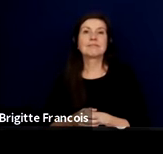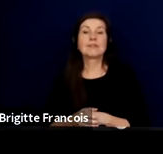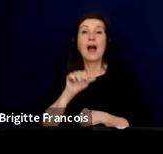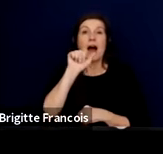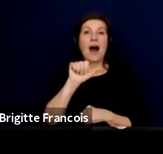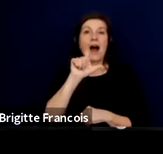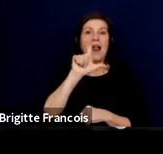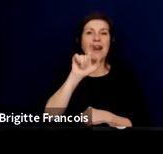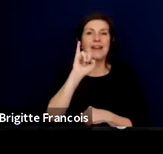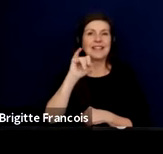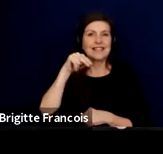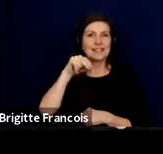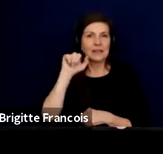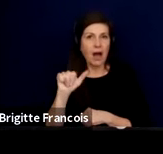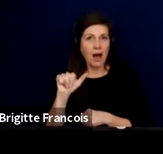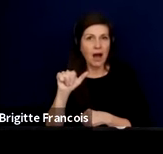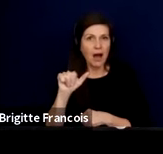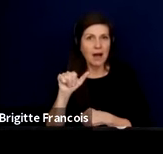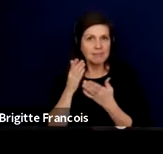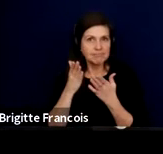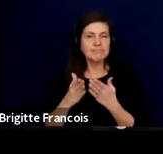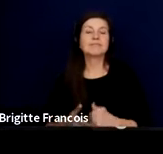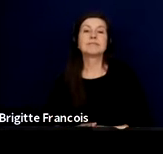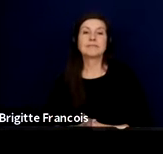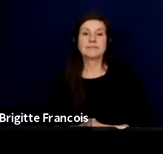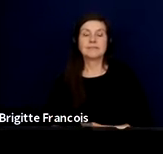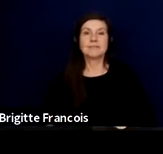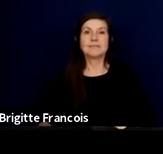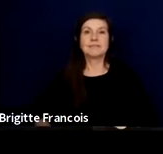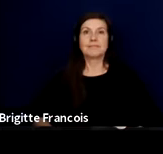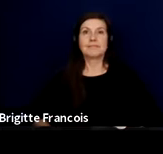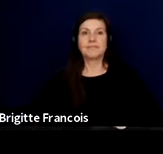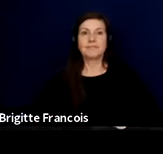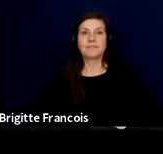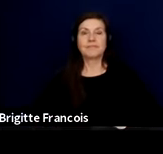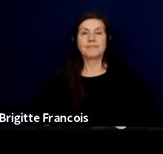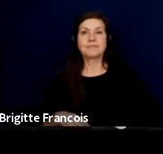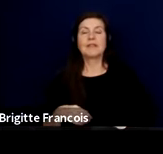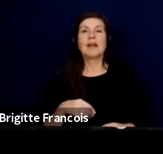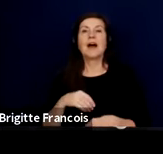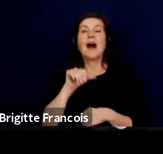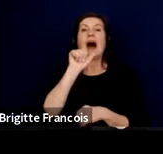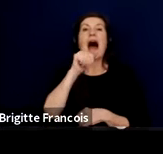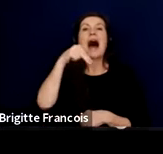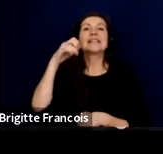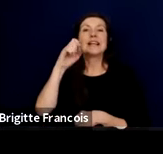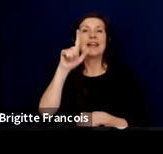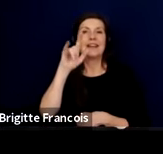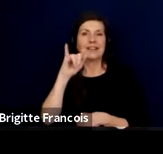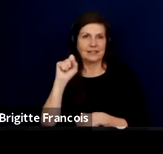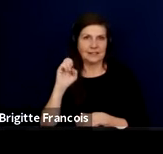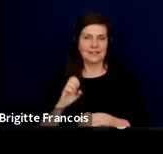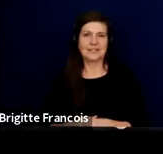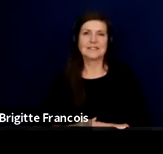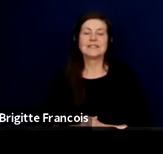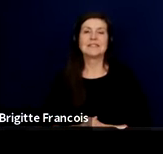hand. I think that was the name, at least. Sorry if I got it wrong. Anneli. Anneli. Yeah, it goes by very